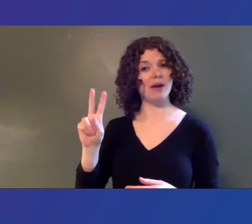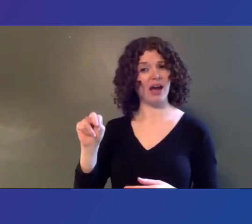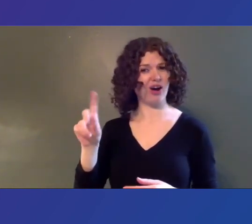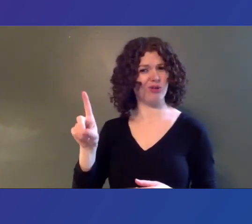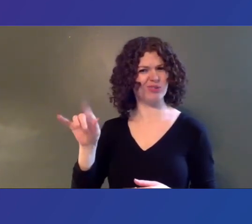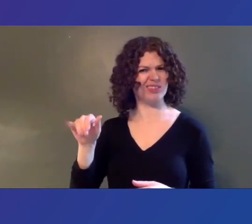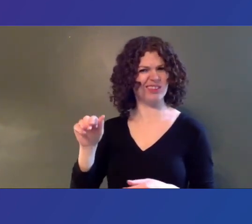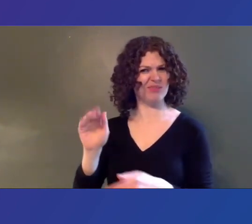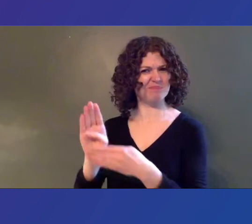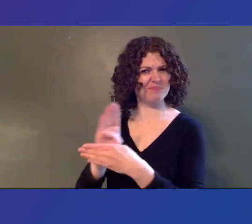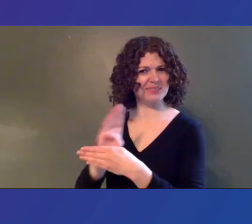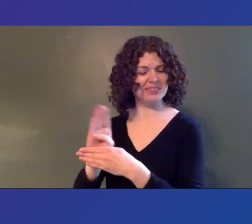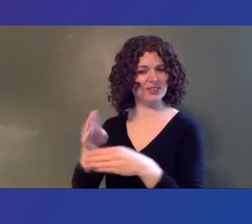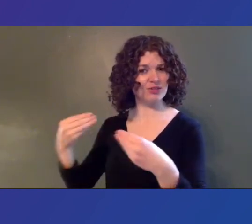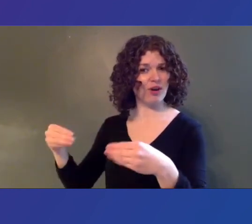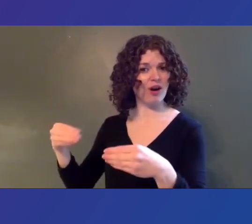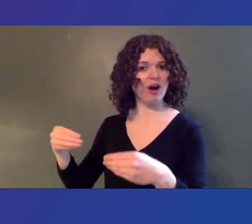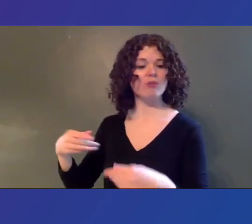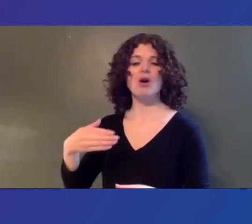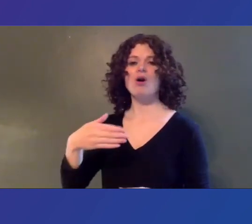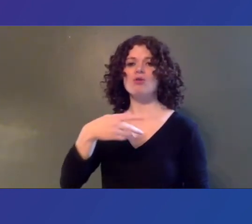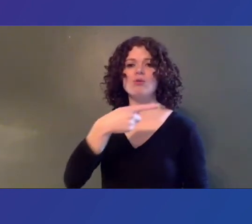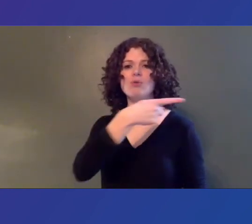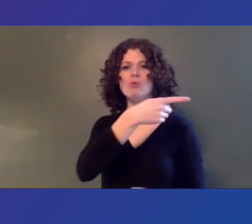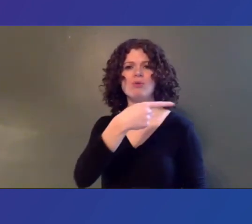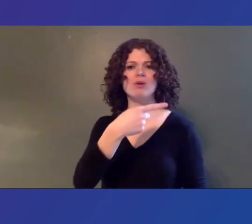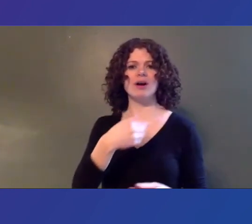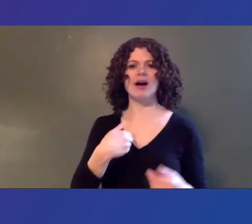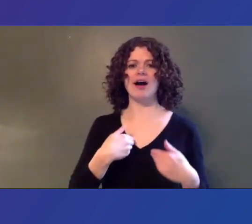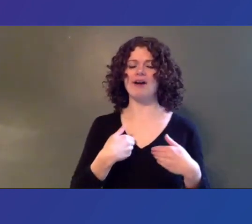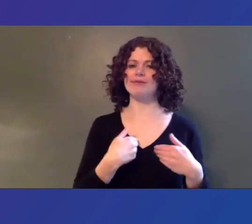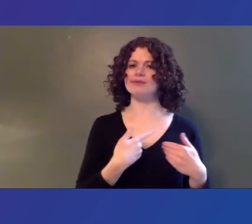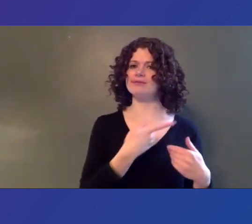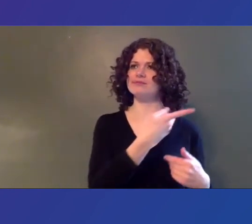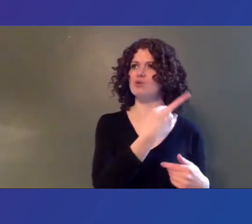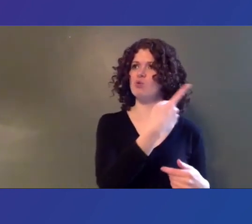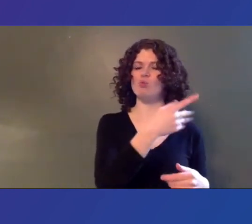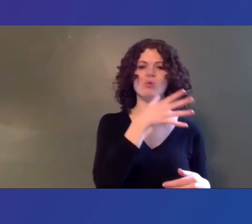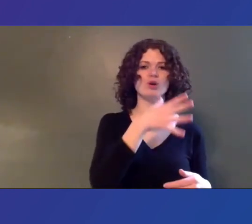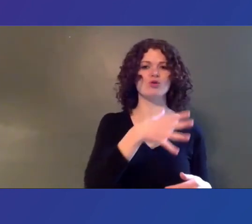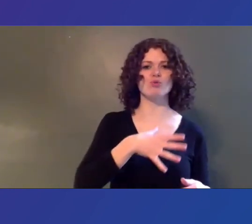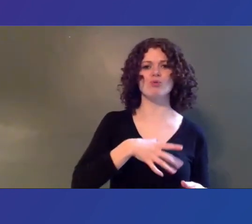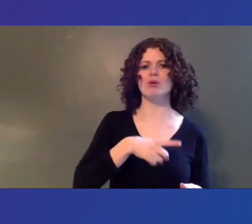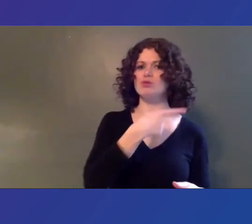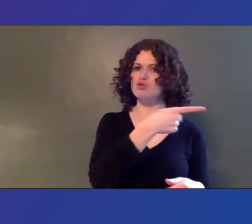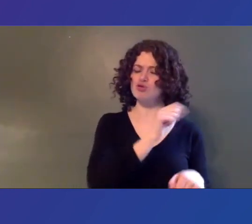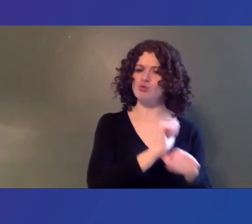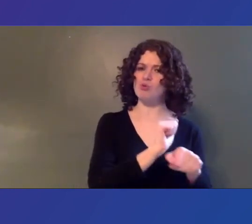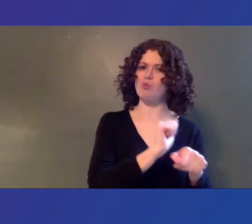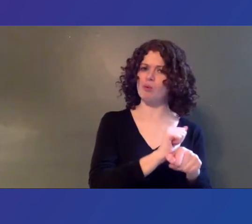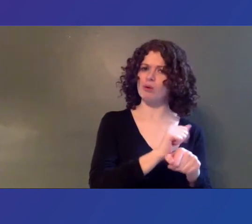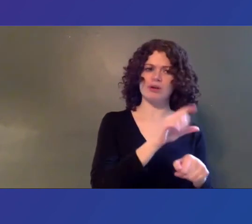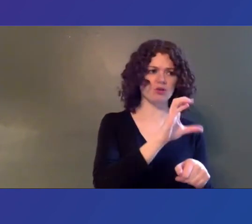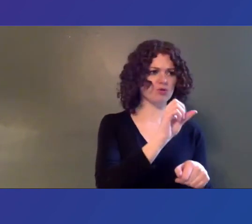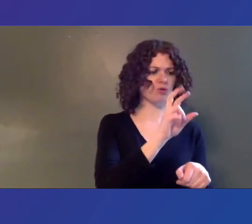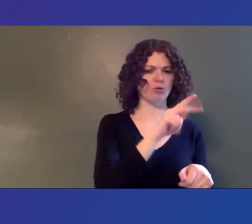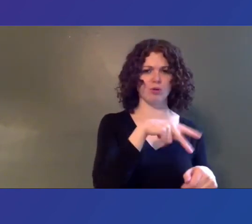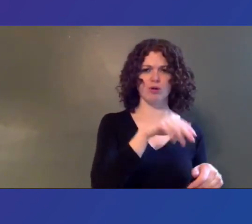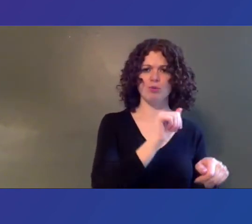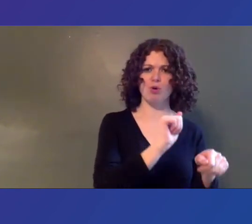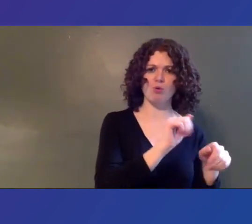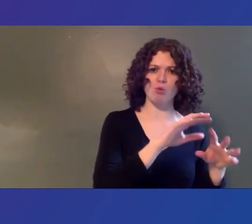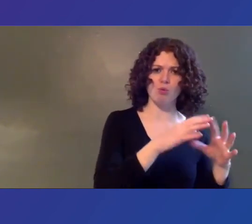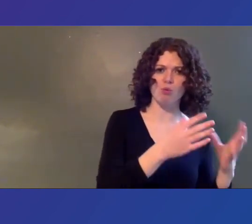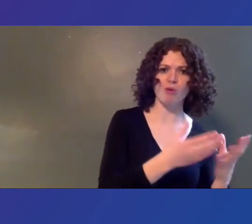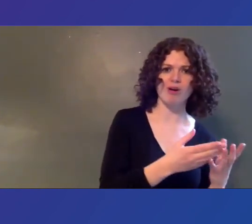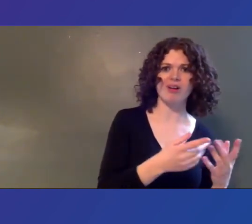officer in development, but she also was part of a theater ensemble that was full of people that had day jobs, but they were also still actors.